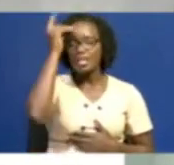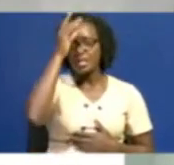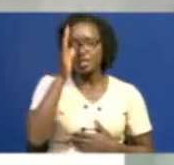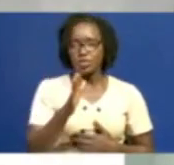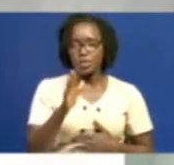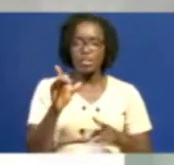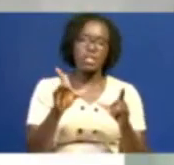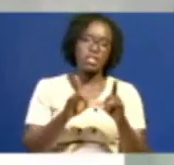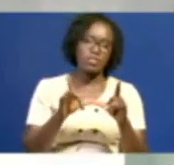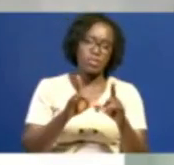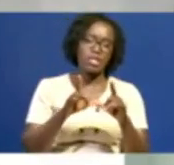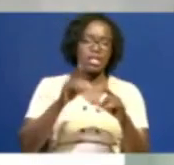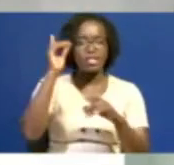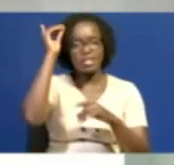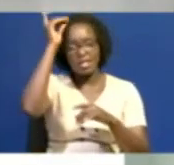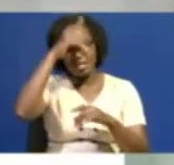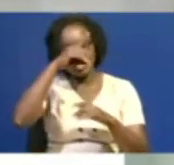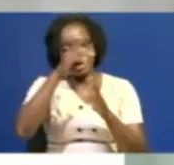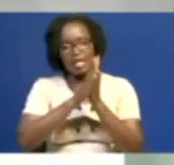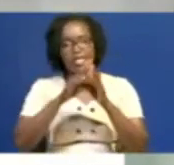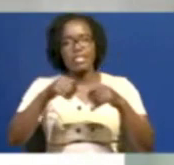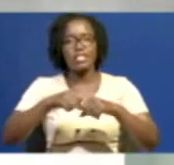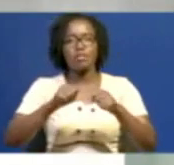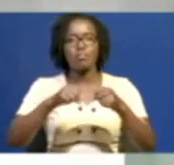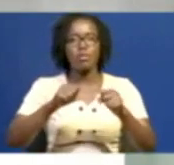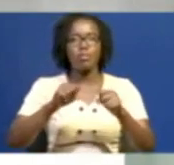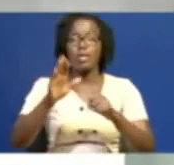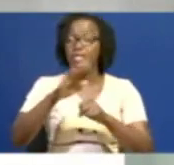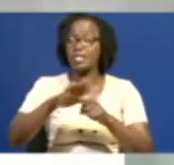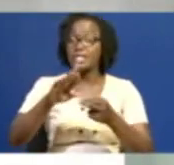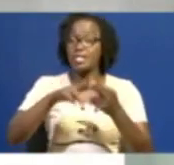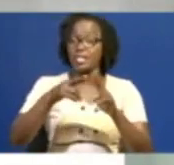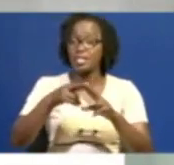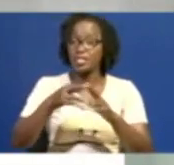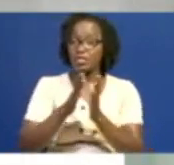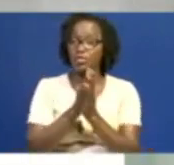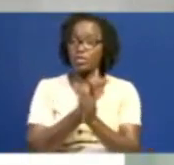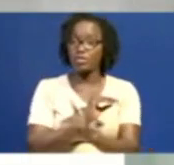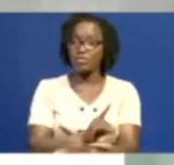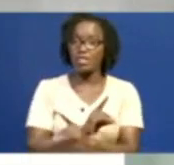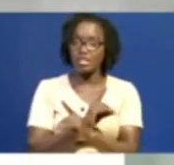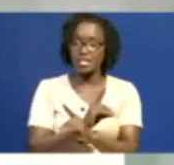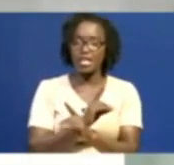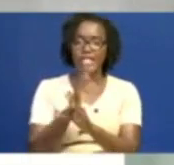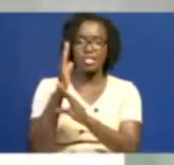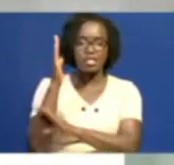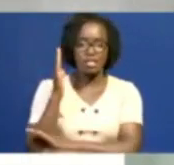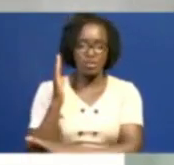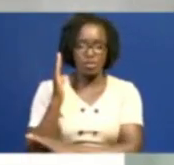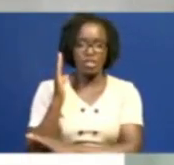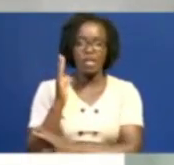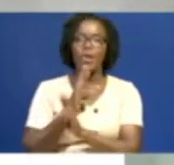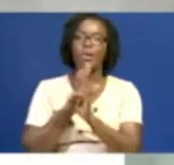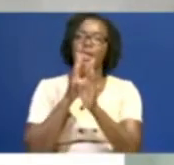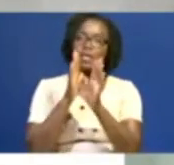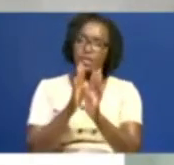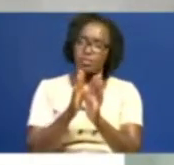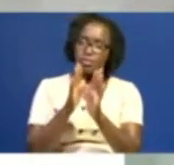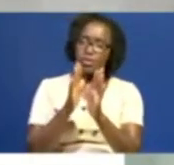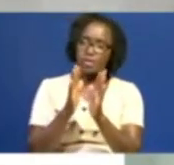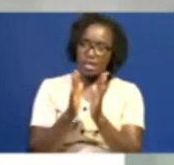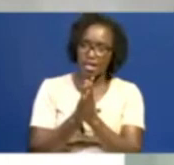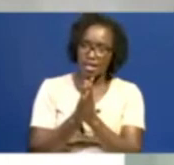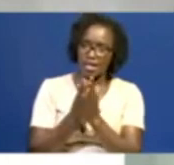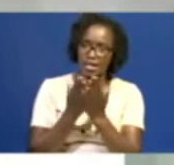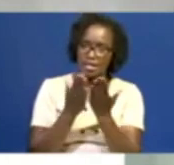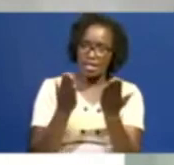with certificates, degree, and diploma in areas related to defense and security. Here's our report. Adiziz